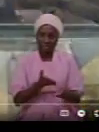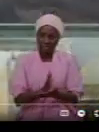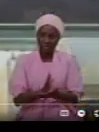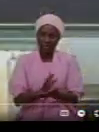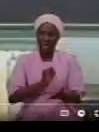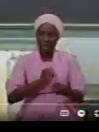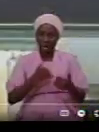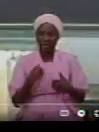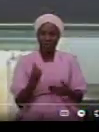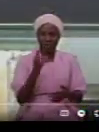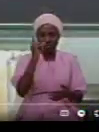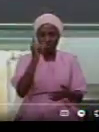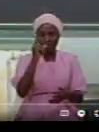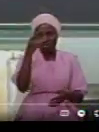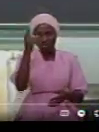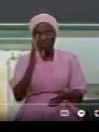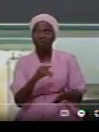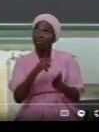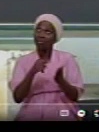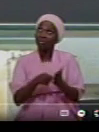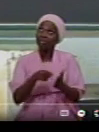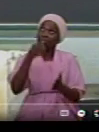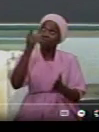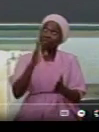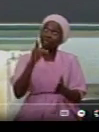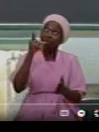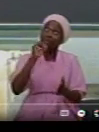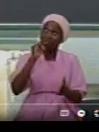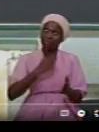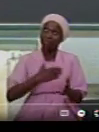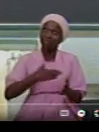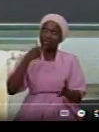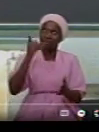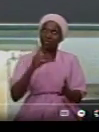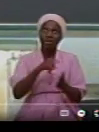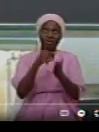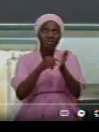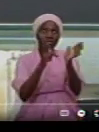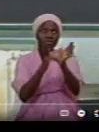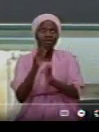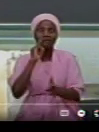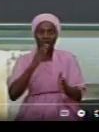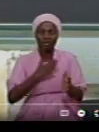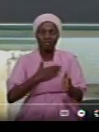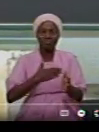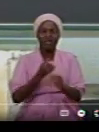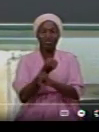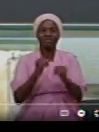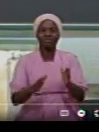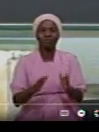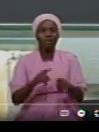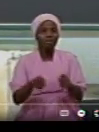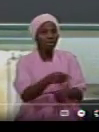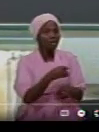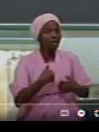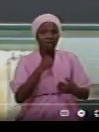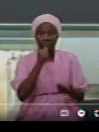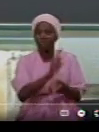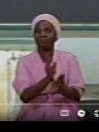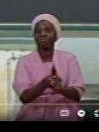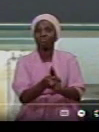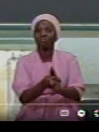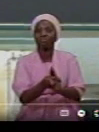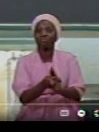This God is my God. And this Jesus is my Savior. But they have not repented of